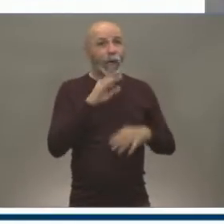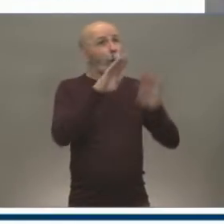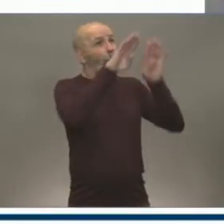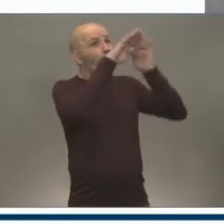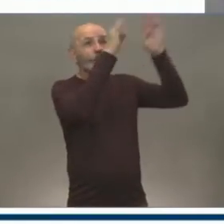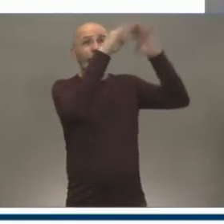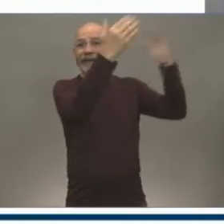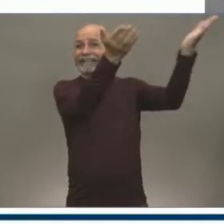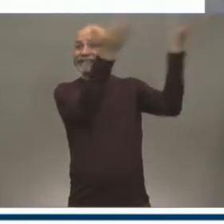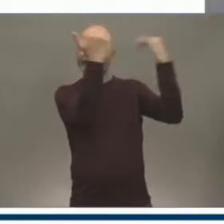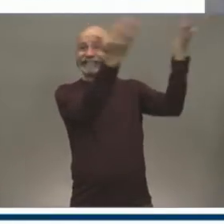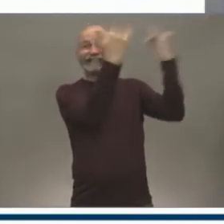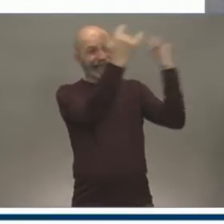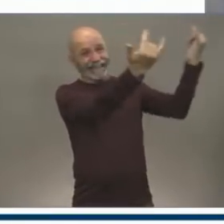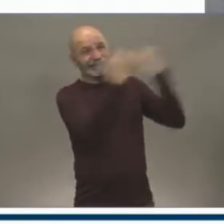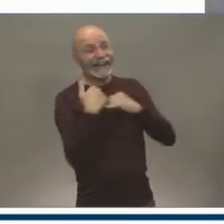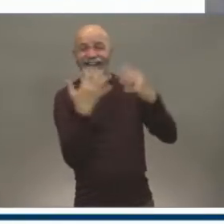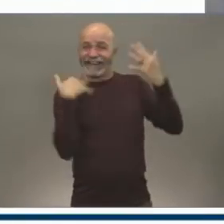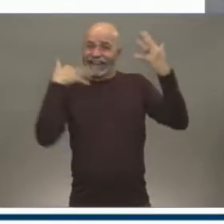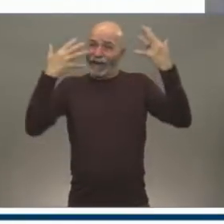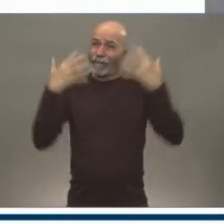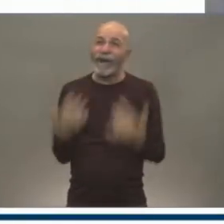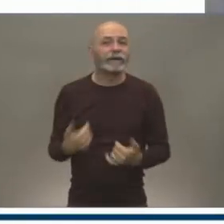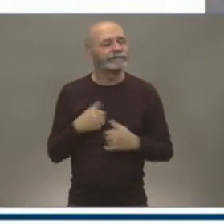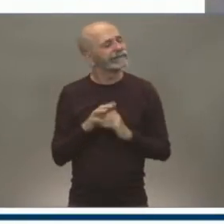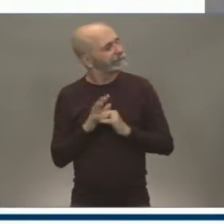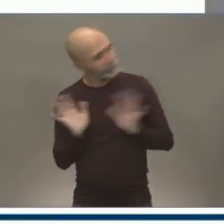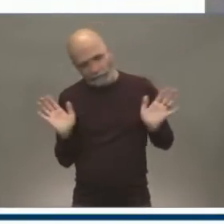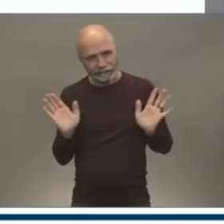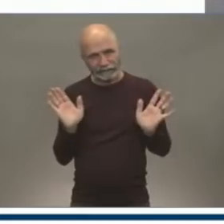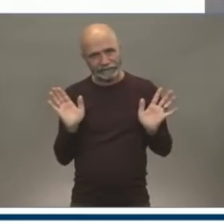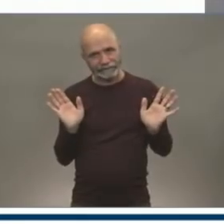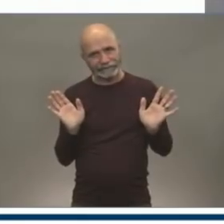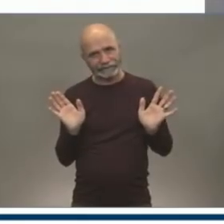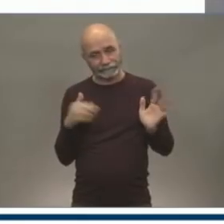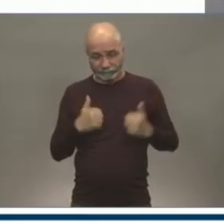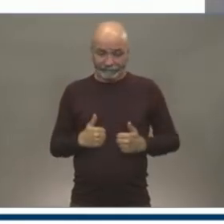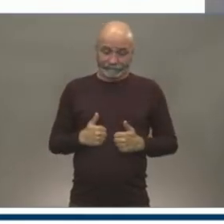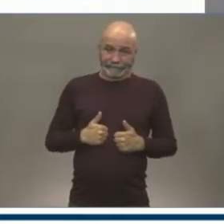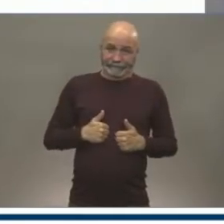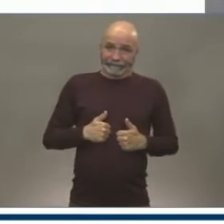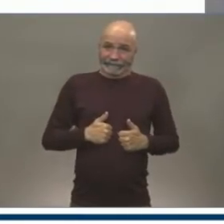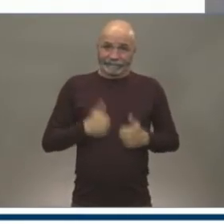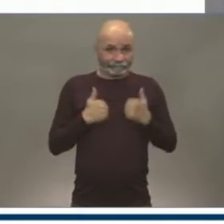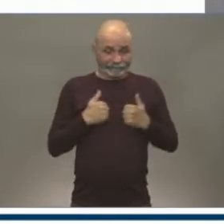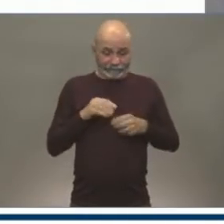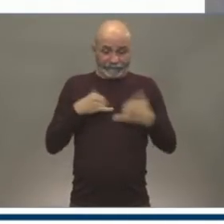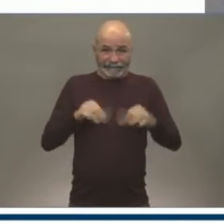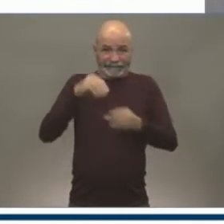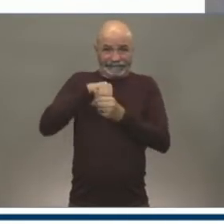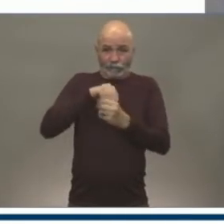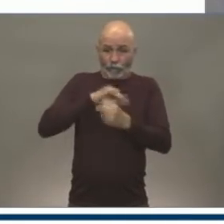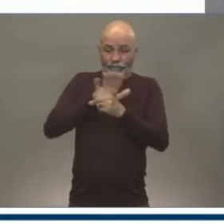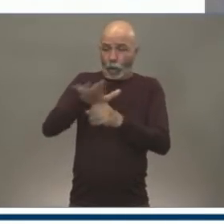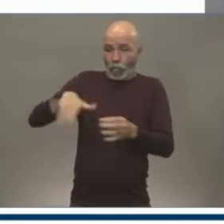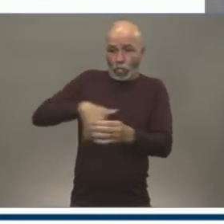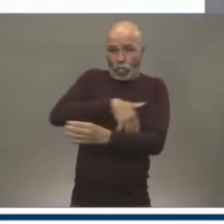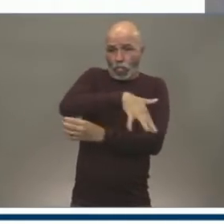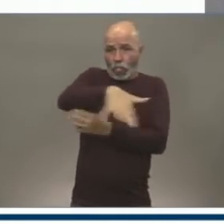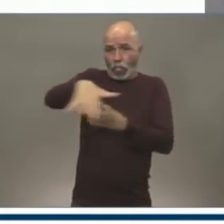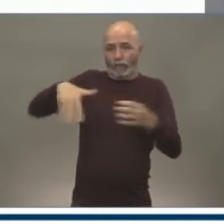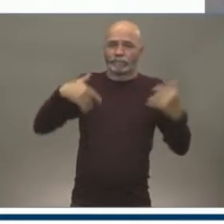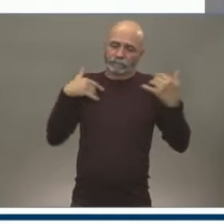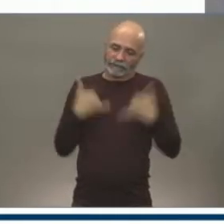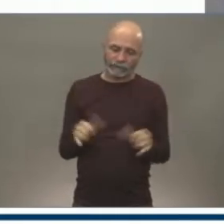I've been saying all along we have to learn to live with COVID. I think it's fair to say